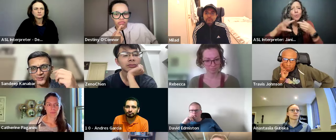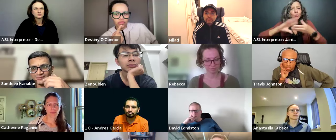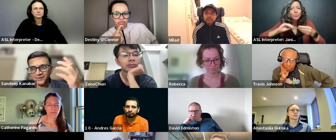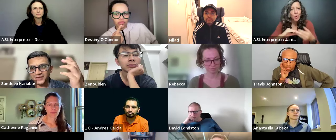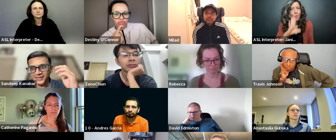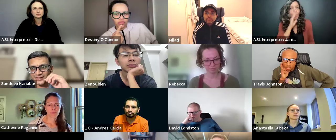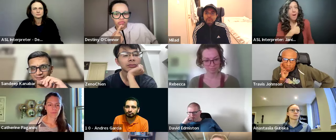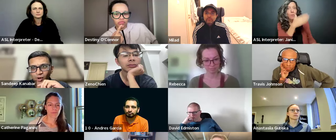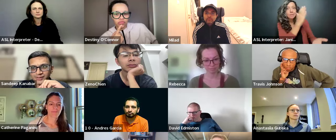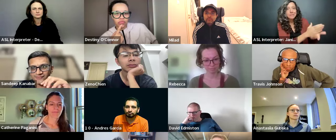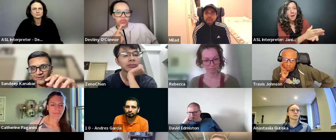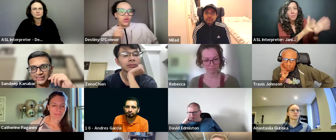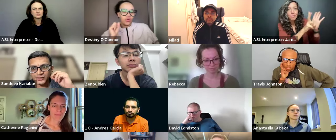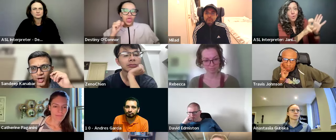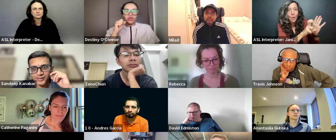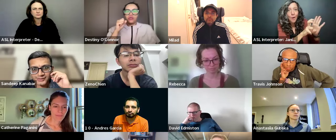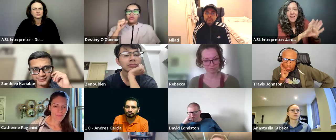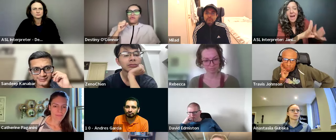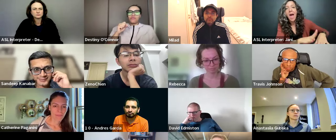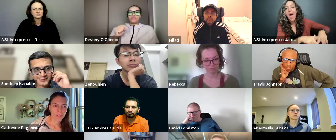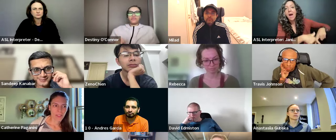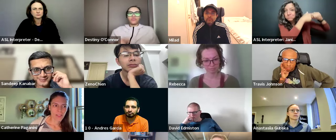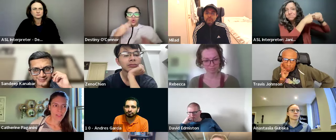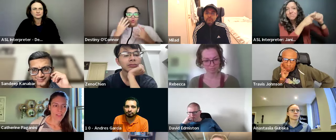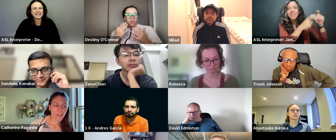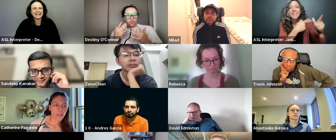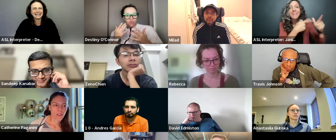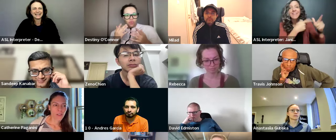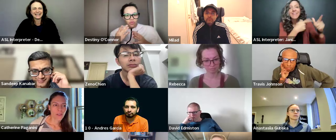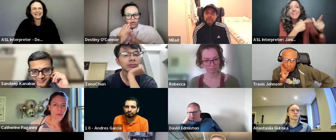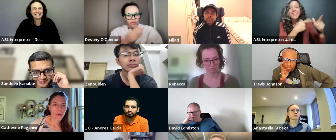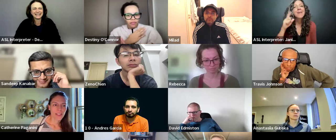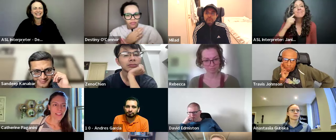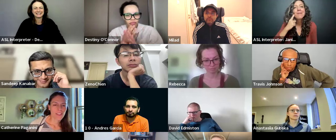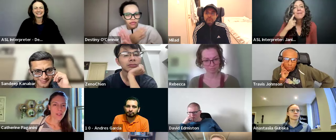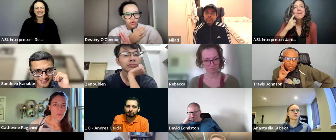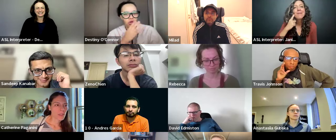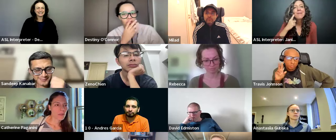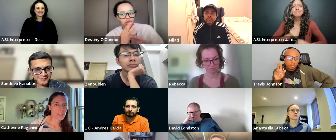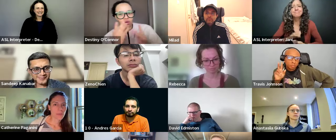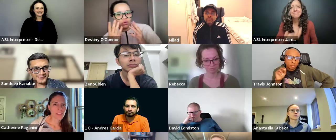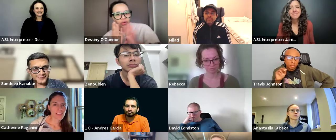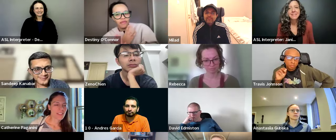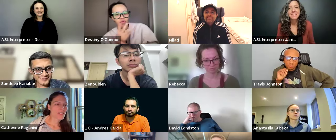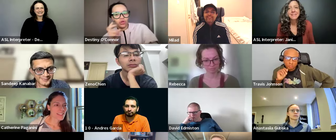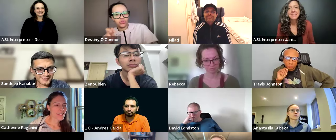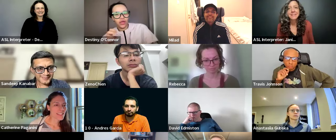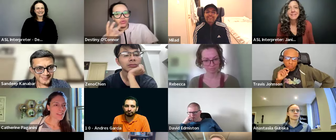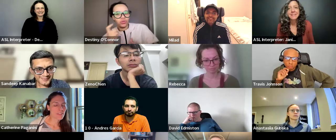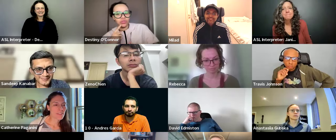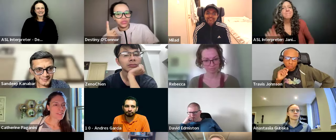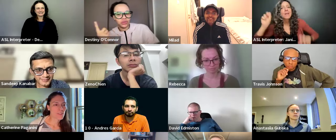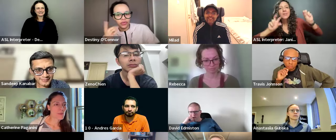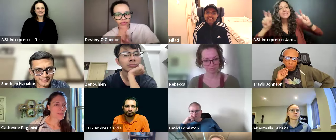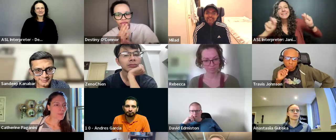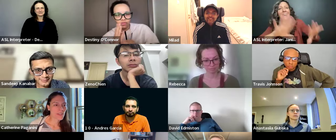recording so that maybe folks can freely talk. No one can stop the recording because this is a